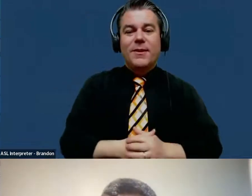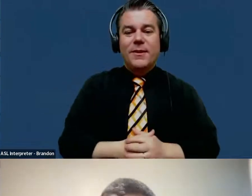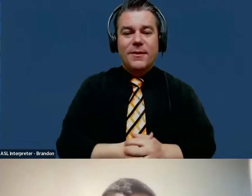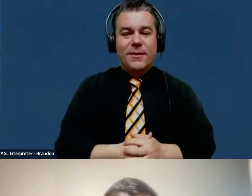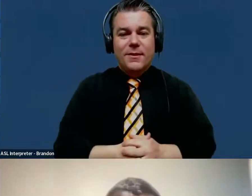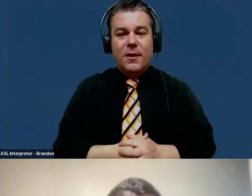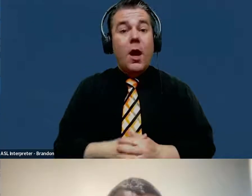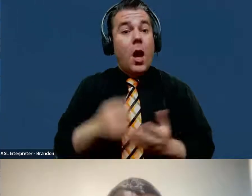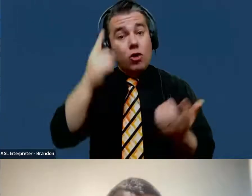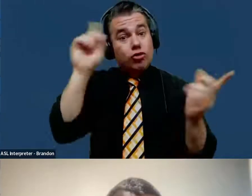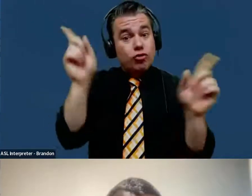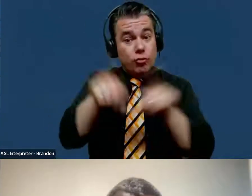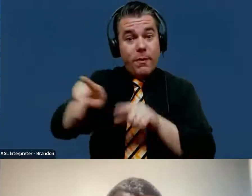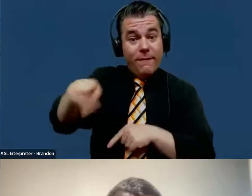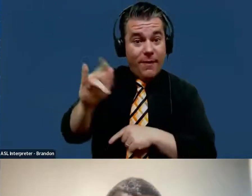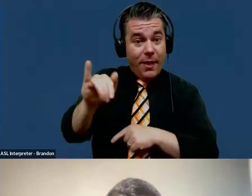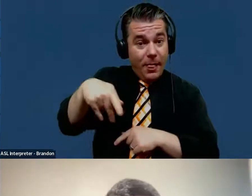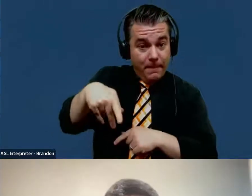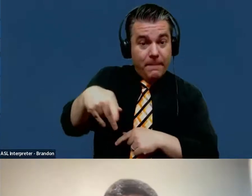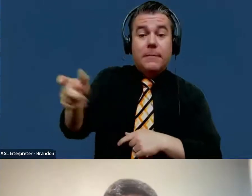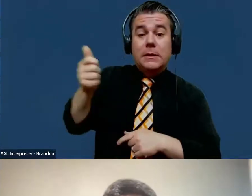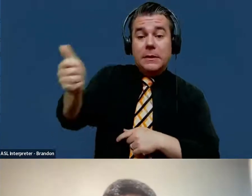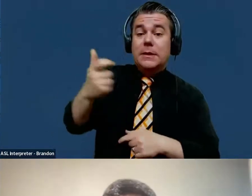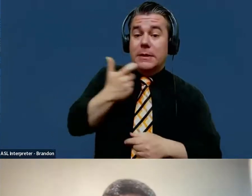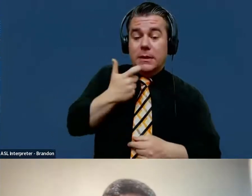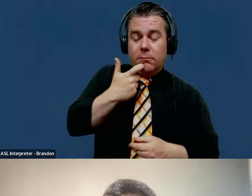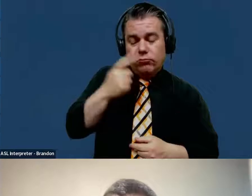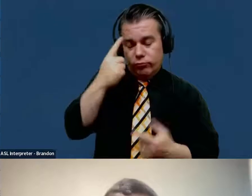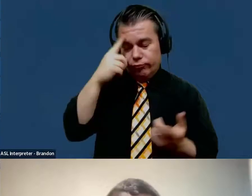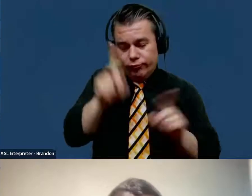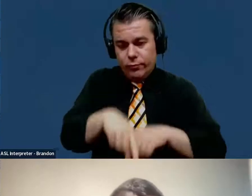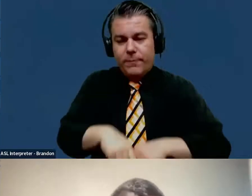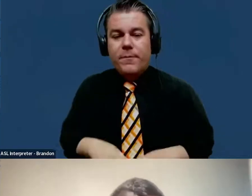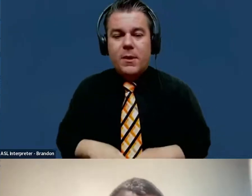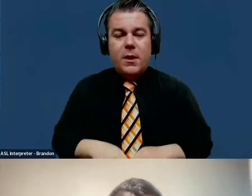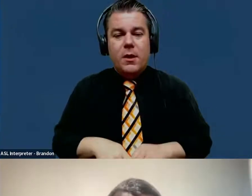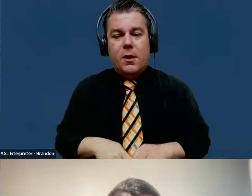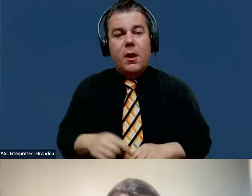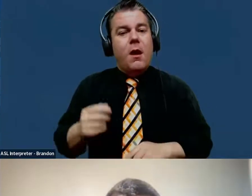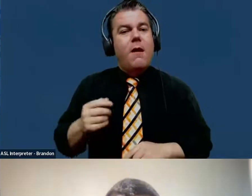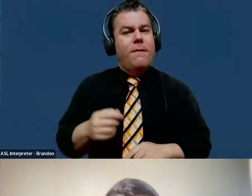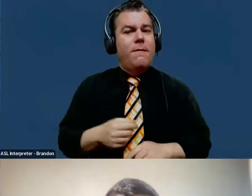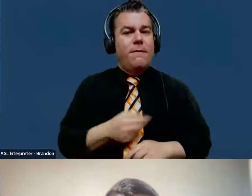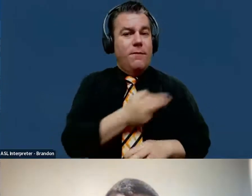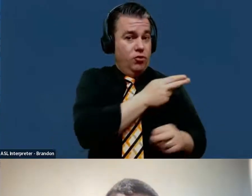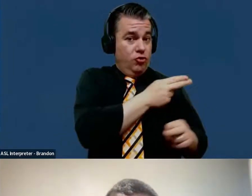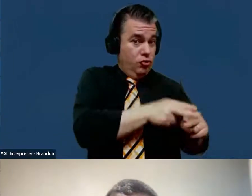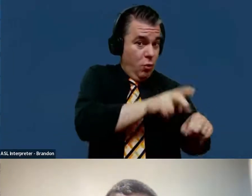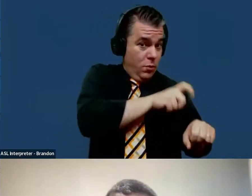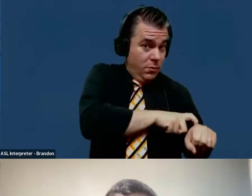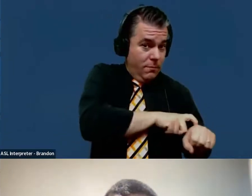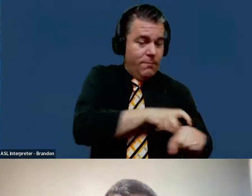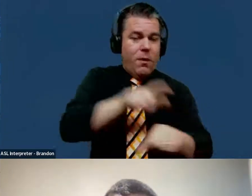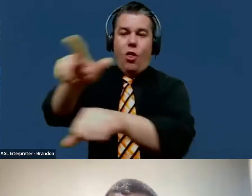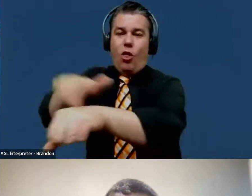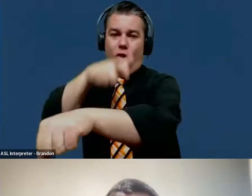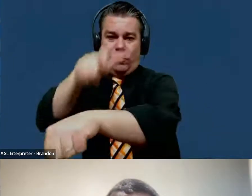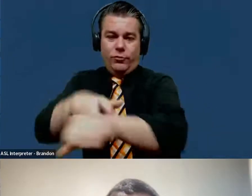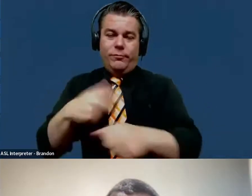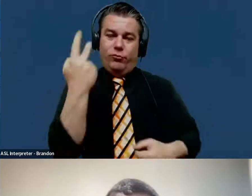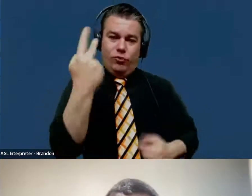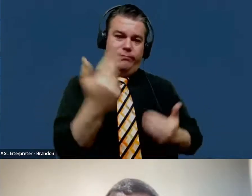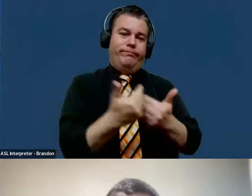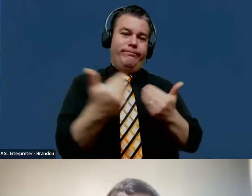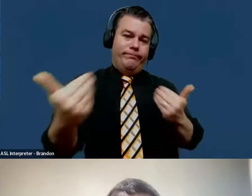agree with what Philip has said. There is a two dimension, the short term and the long term. For